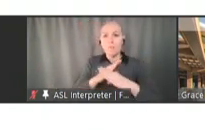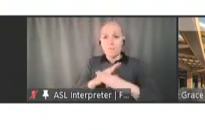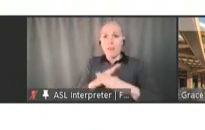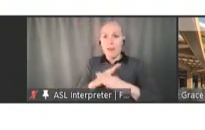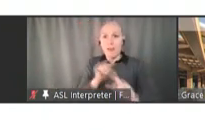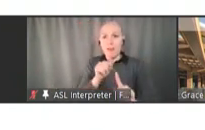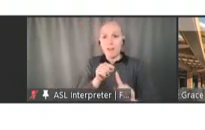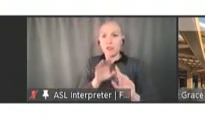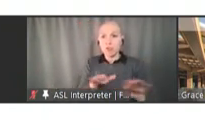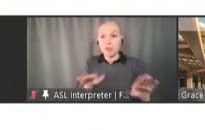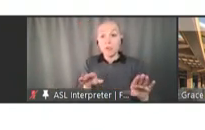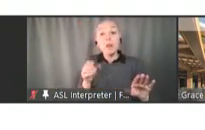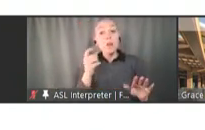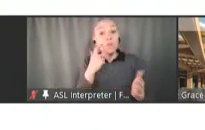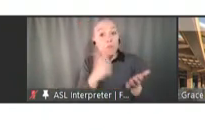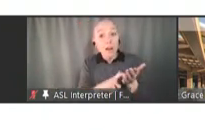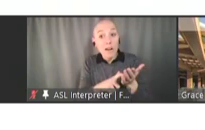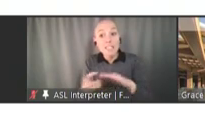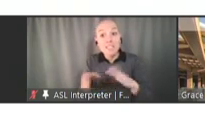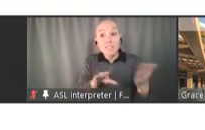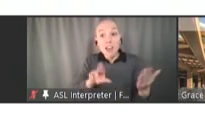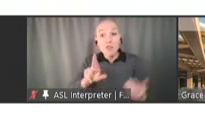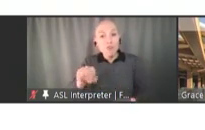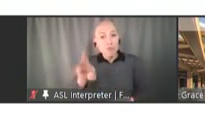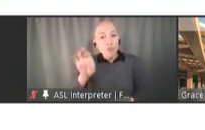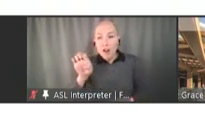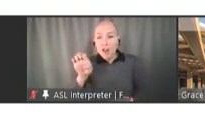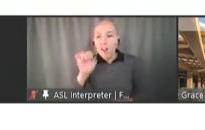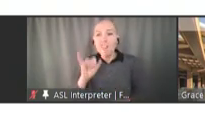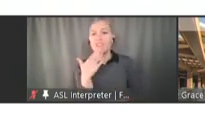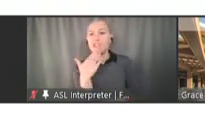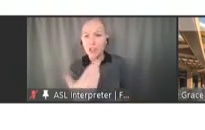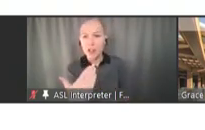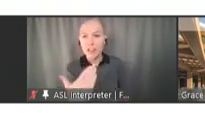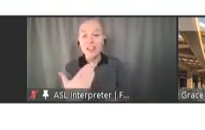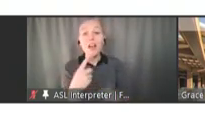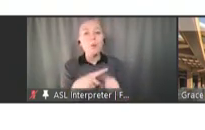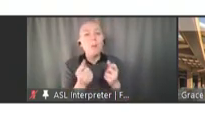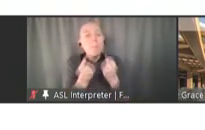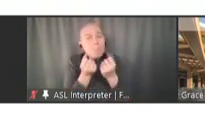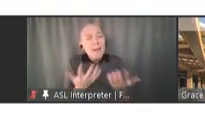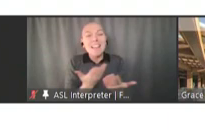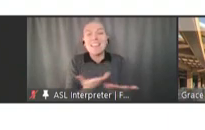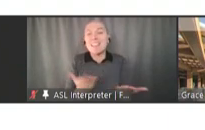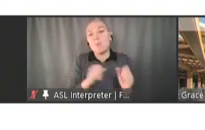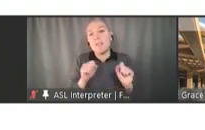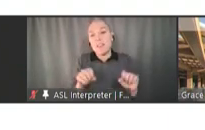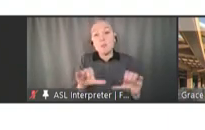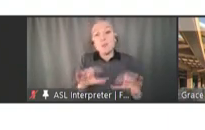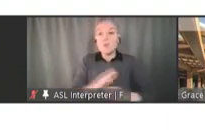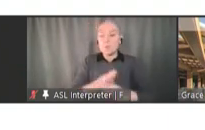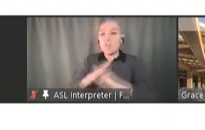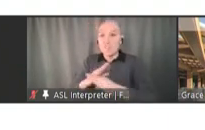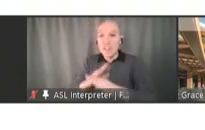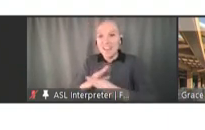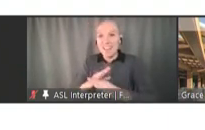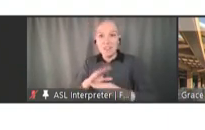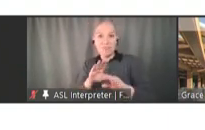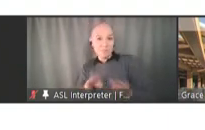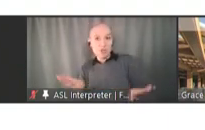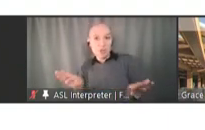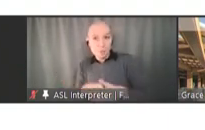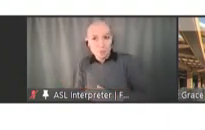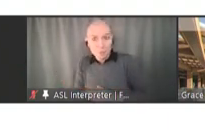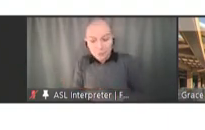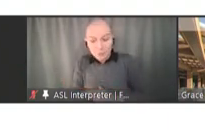rare thing, which is good, but there's lots that we can do to prevent it. And then the final thing I'll say is that, I think that we